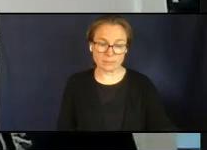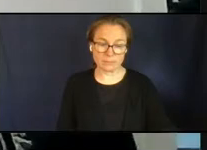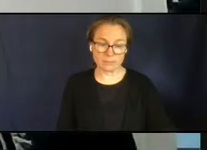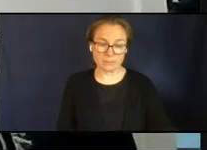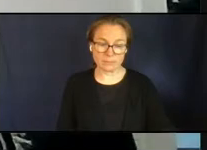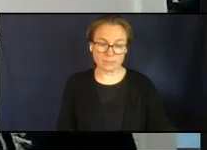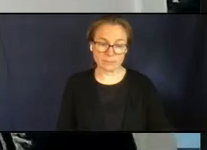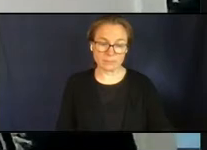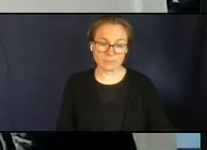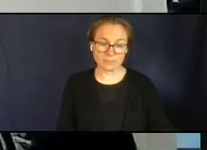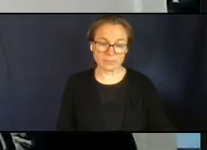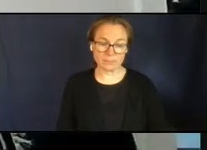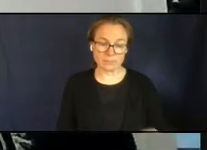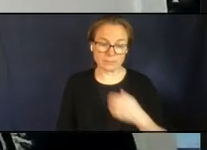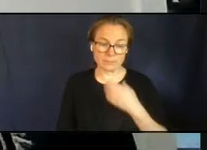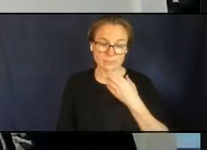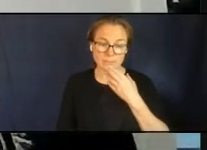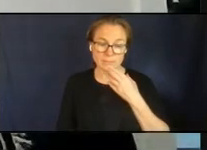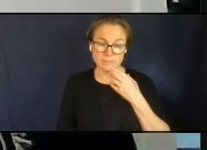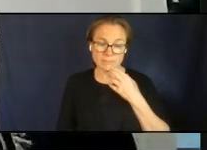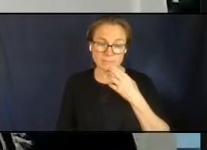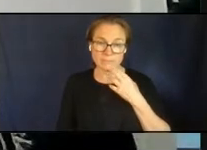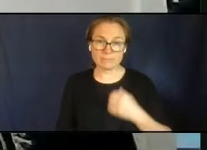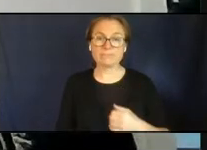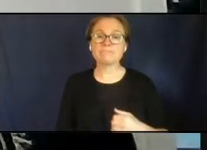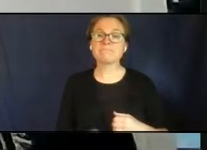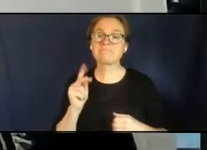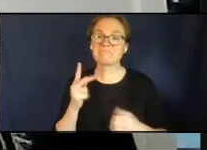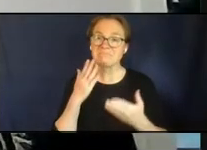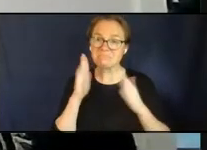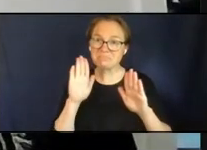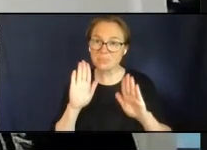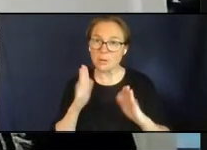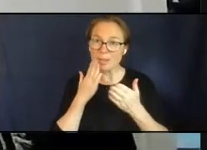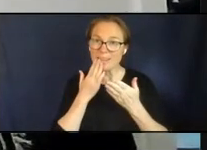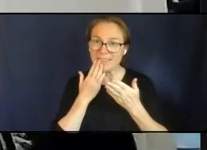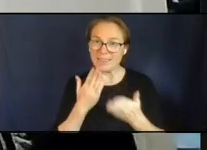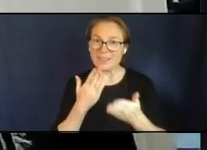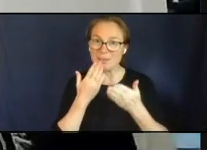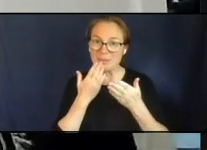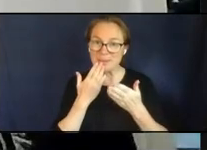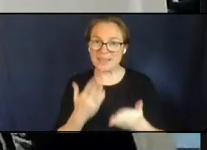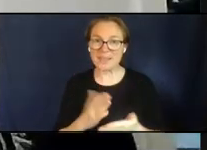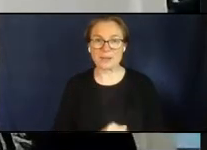Great. Well, thank you. Work still to be done,